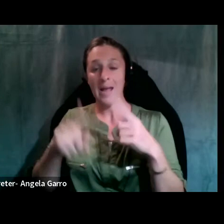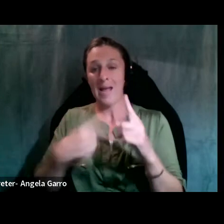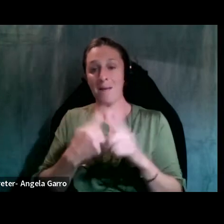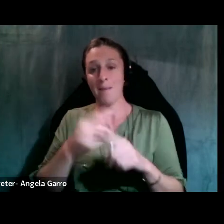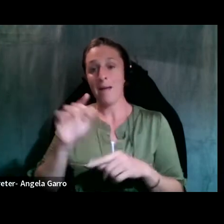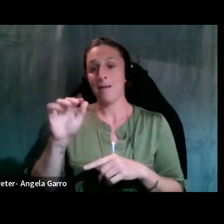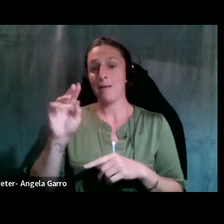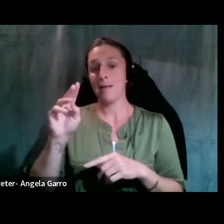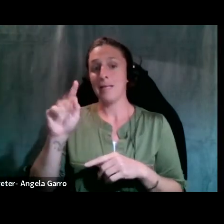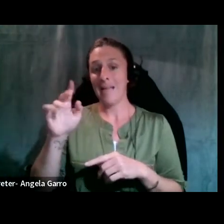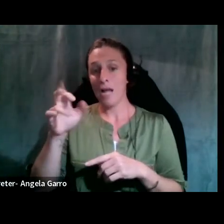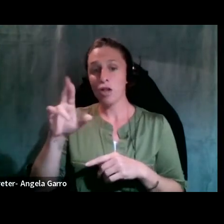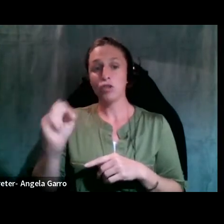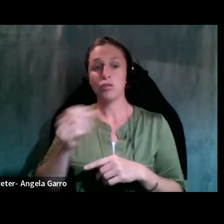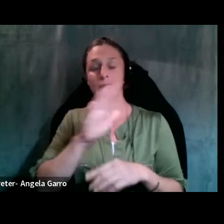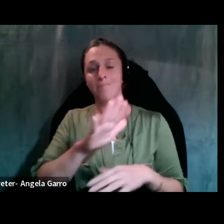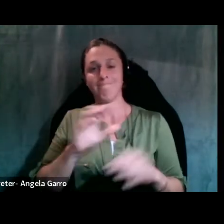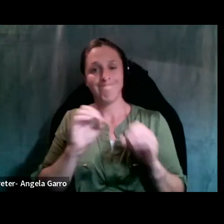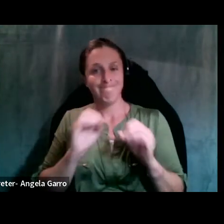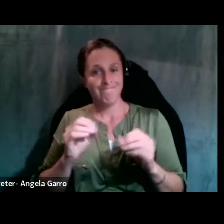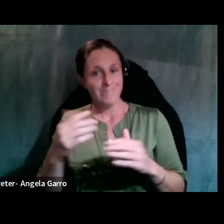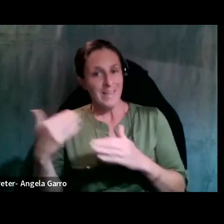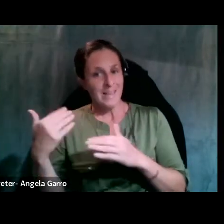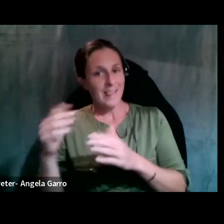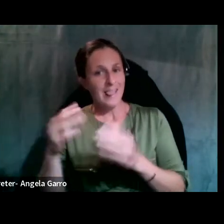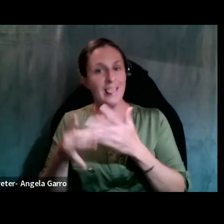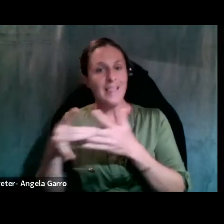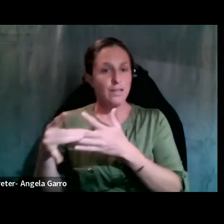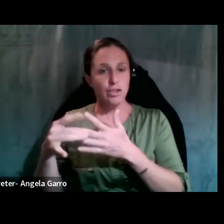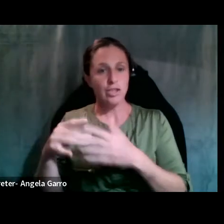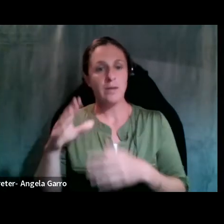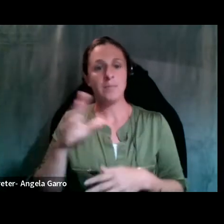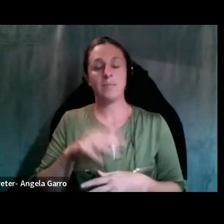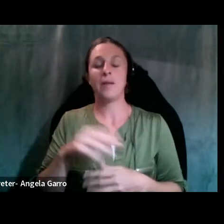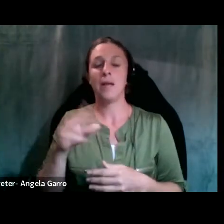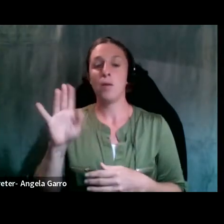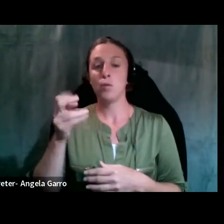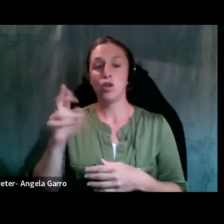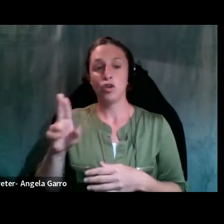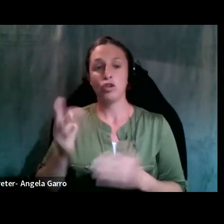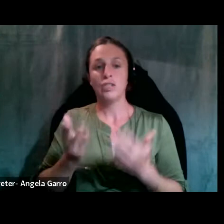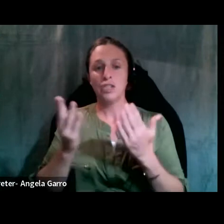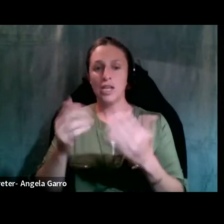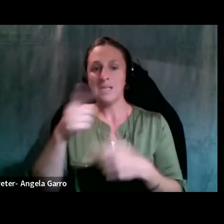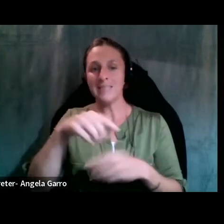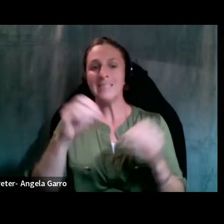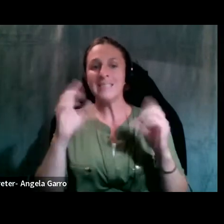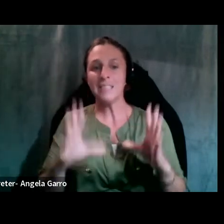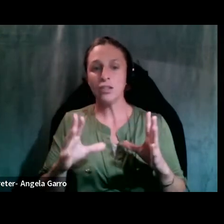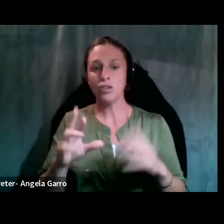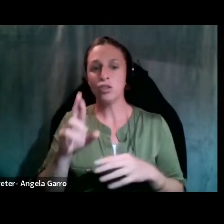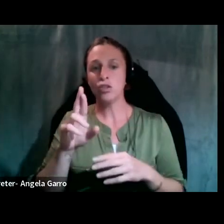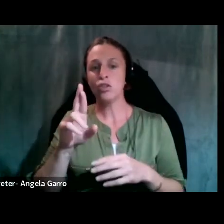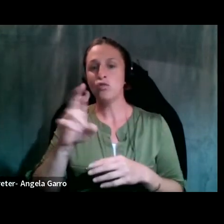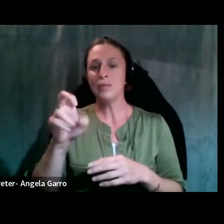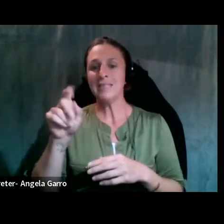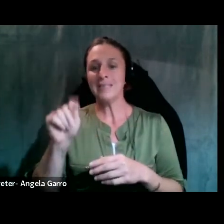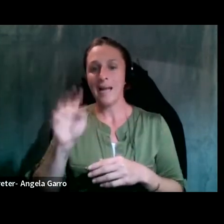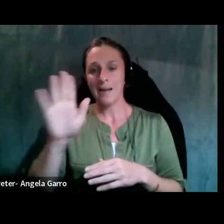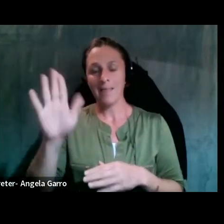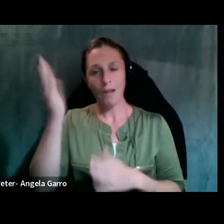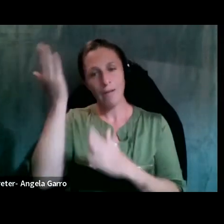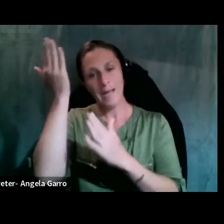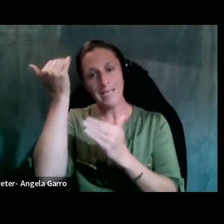leadership and presence on campus. Dr. Booker suggested the teachers reset their